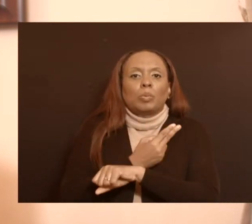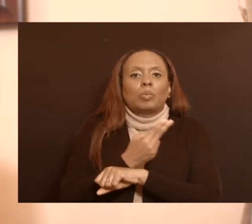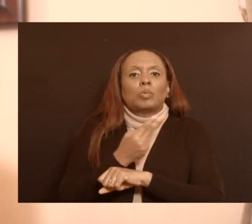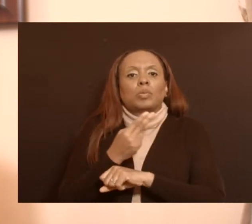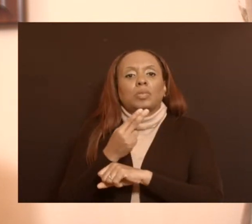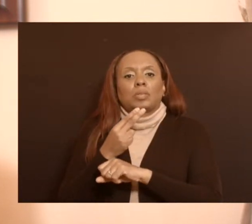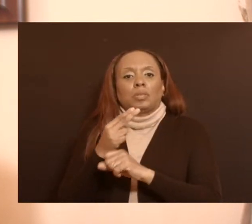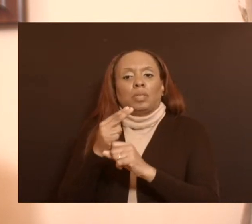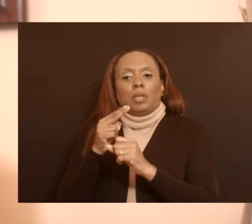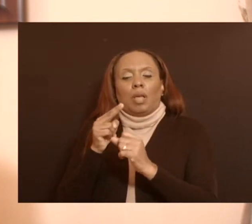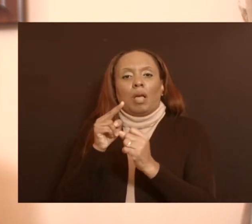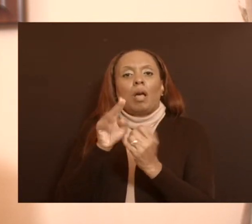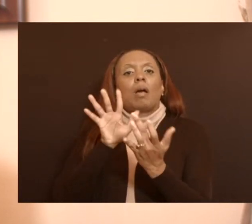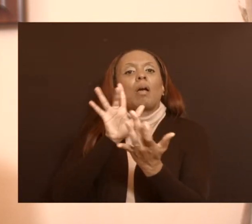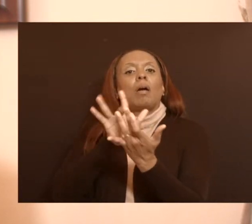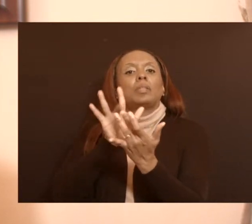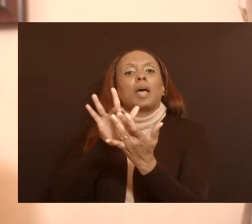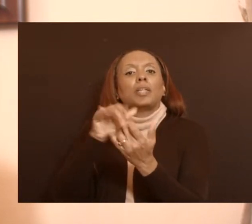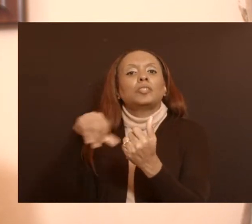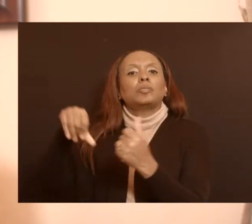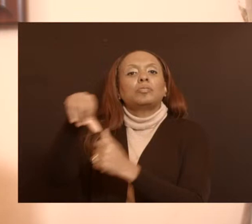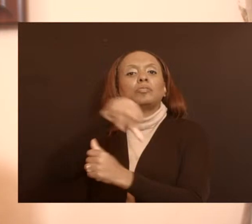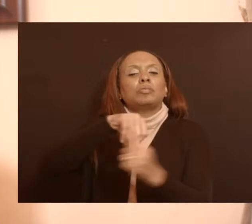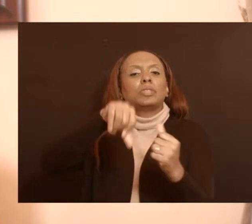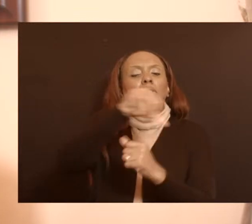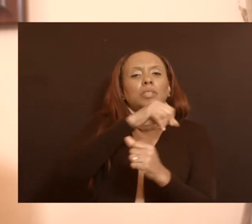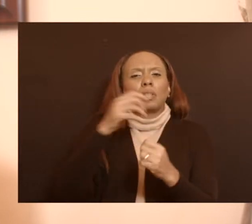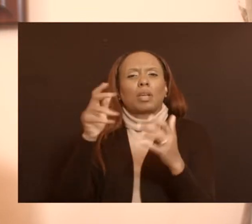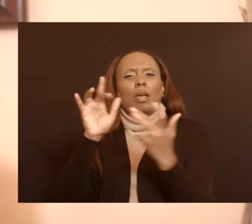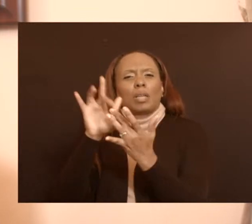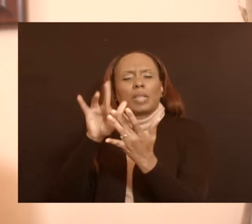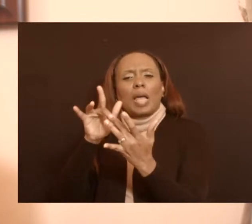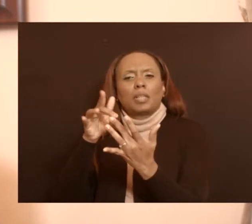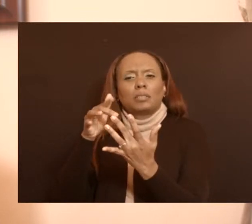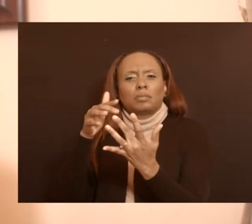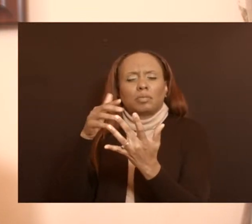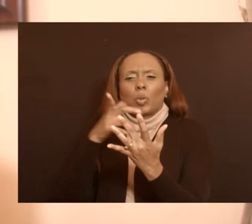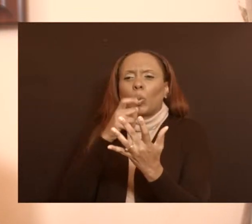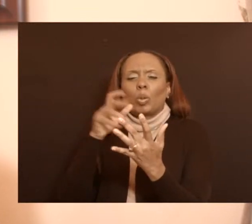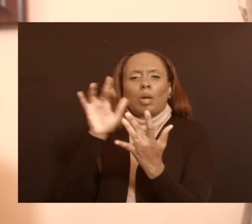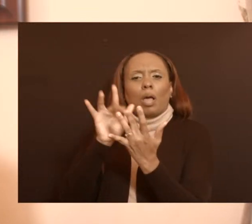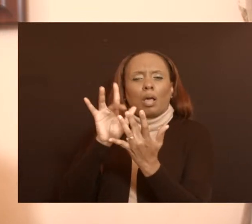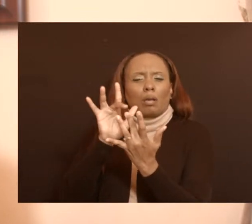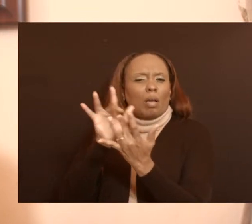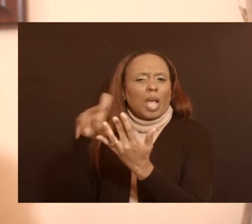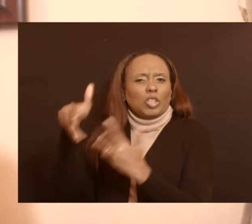It speaks to the level of resources we have and the amount of risk we are looking to take at this point in time.